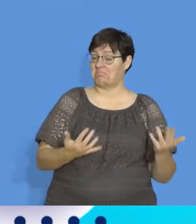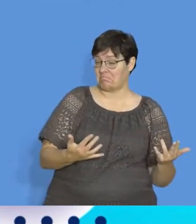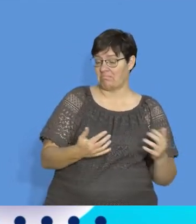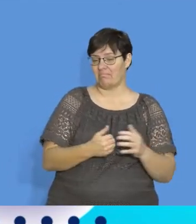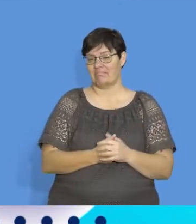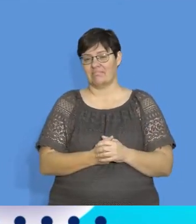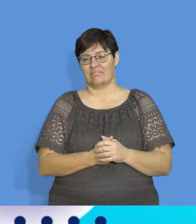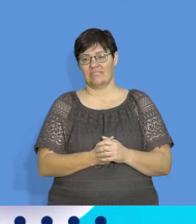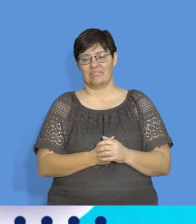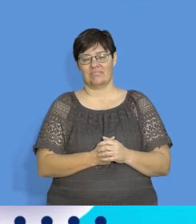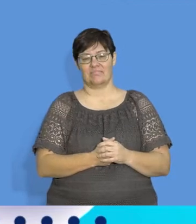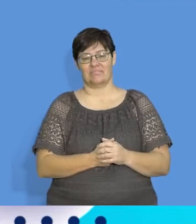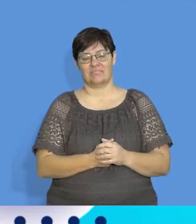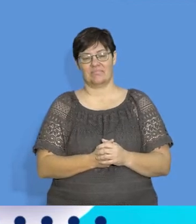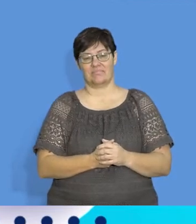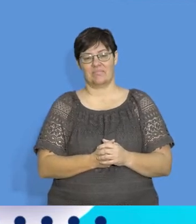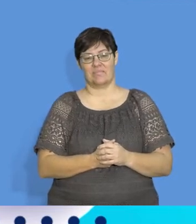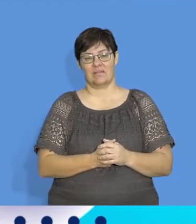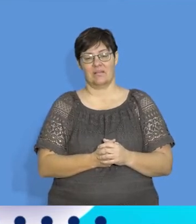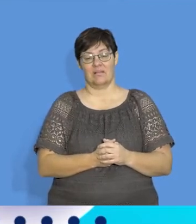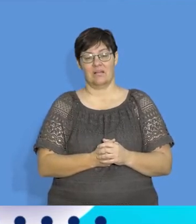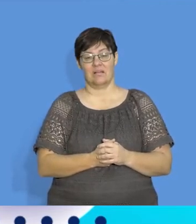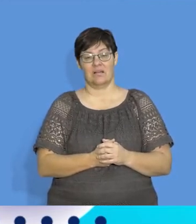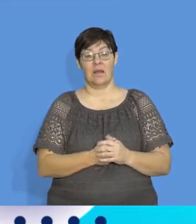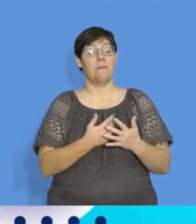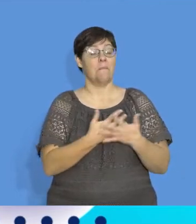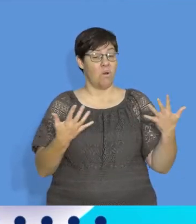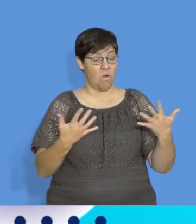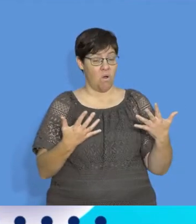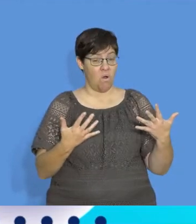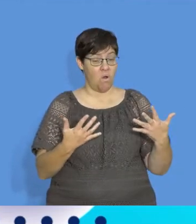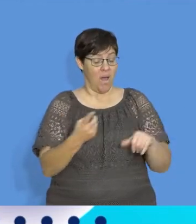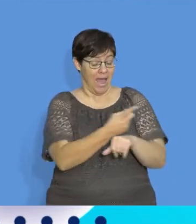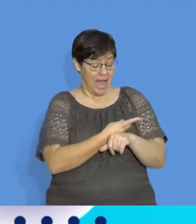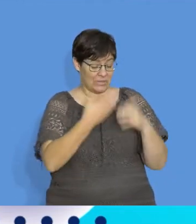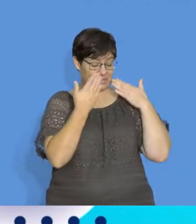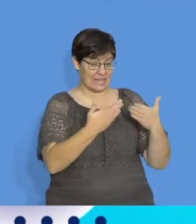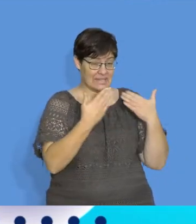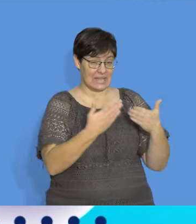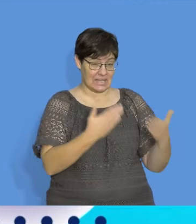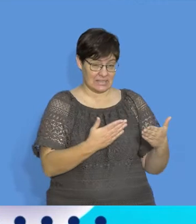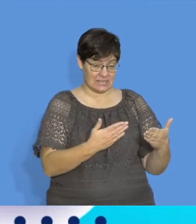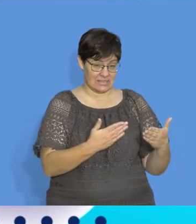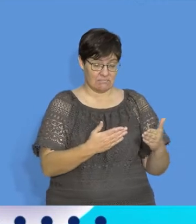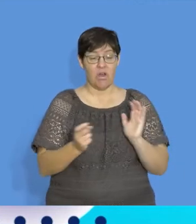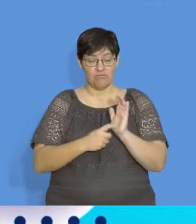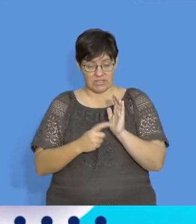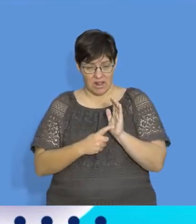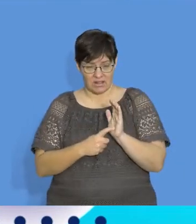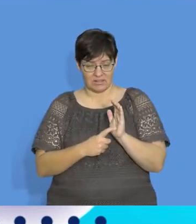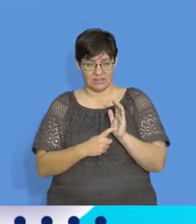Another way we can think of positive correlation, the more hours I do my maths marks, I increase my hours, my results go